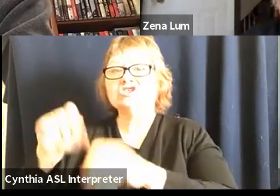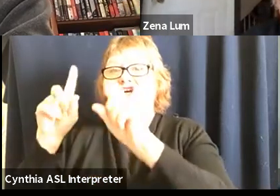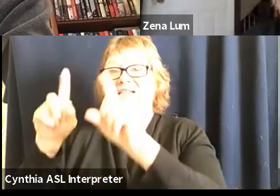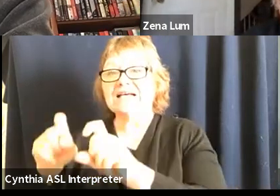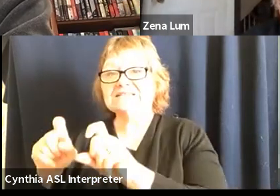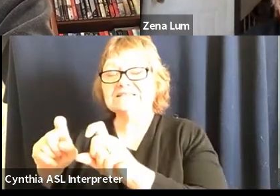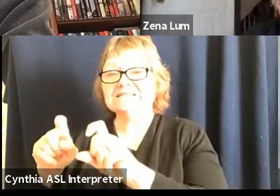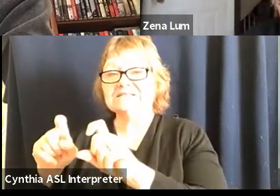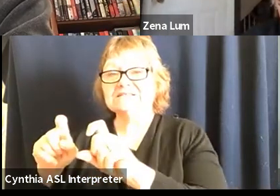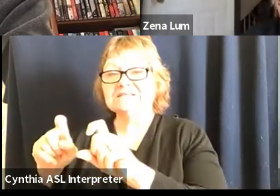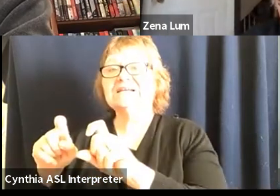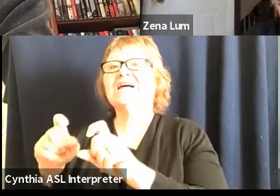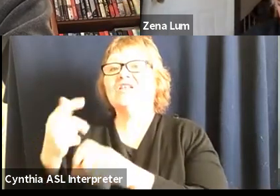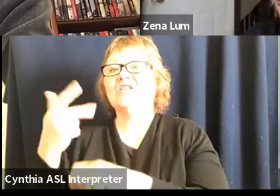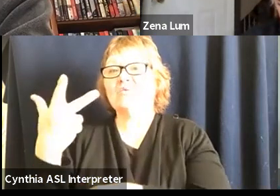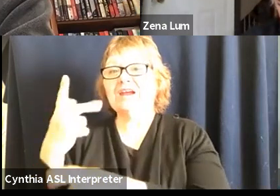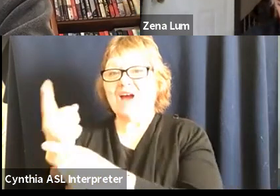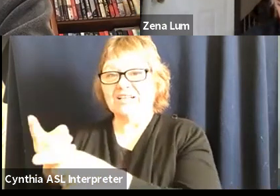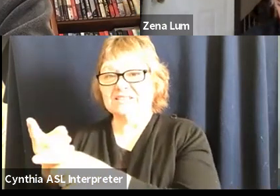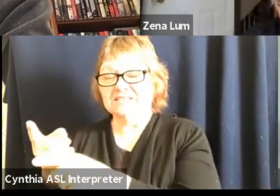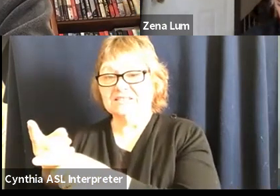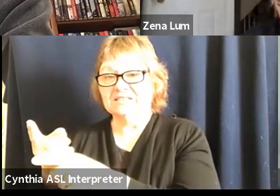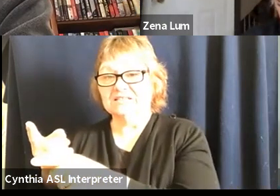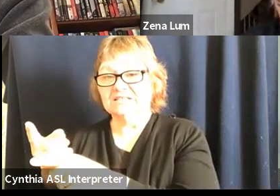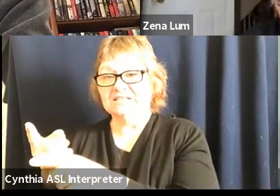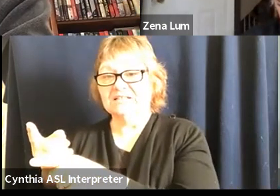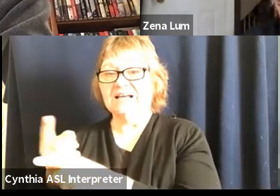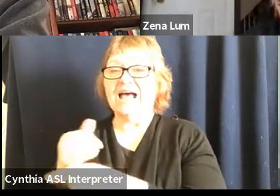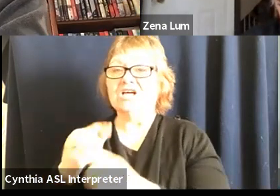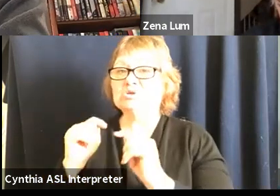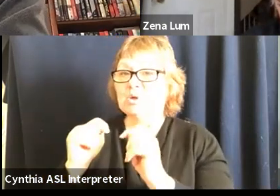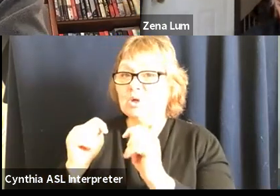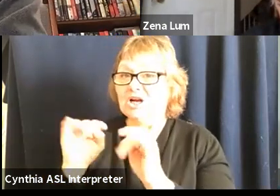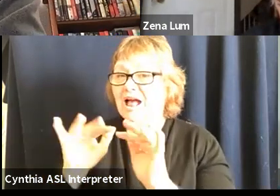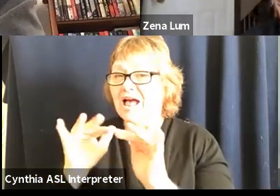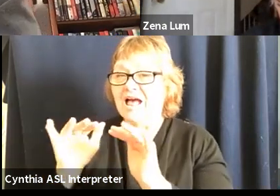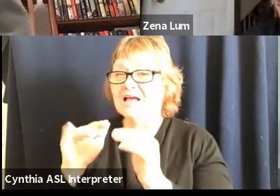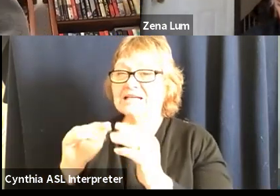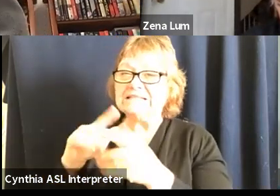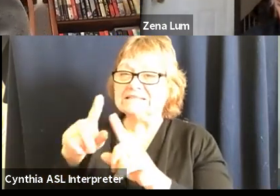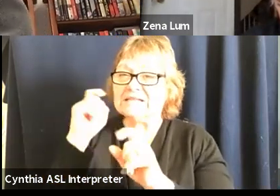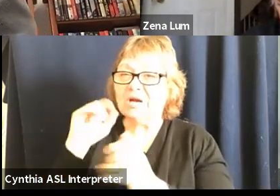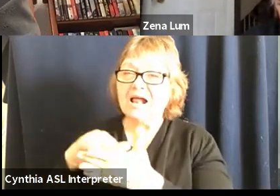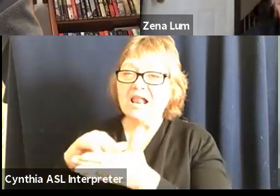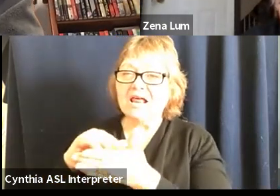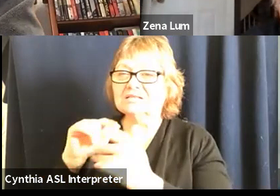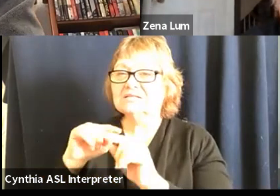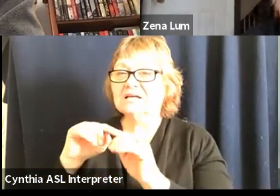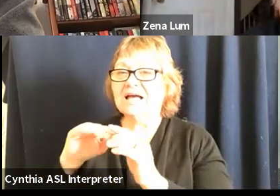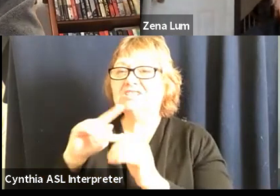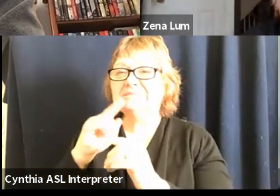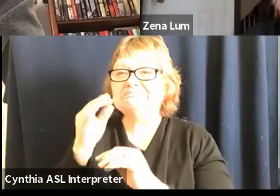a sample test. And they were tutored all summer long and just barely squeaked